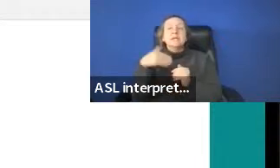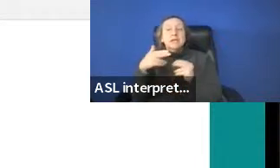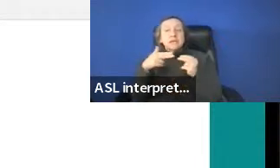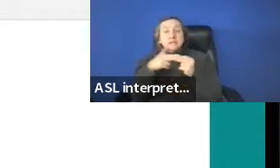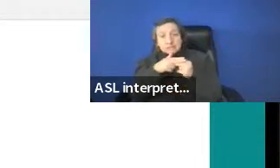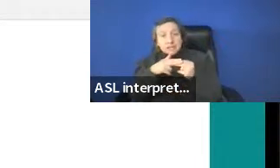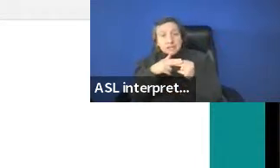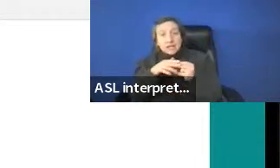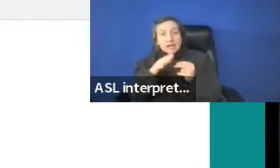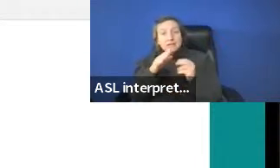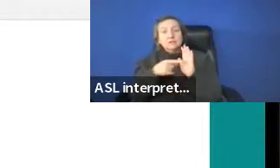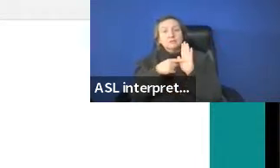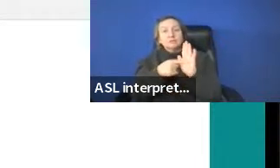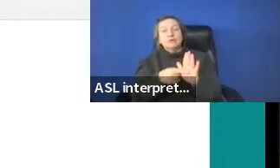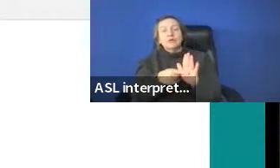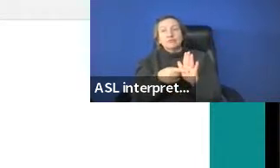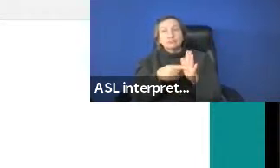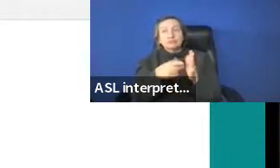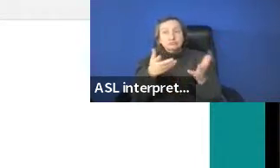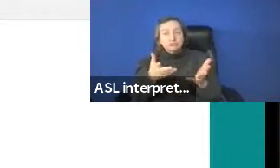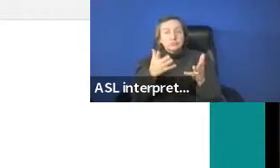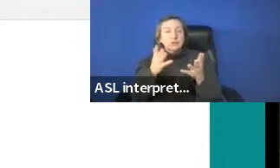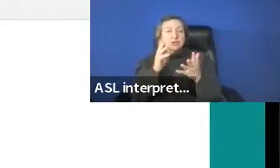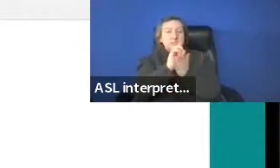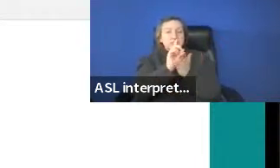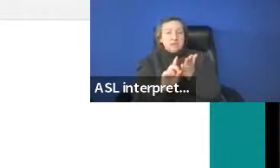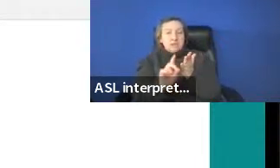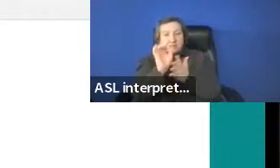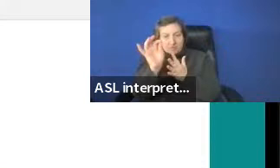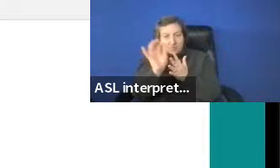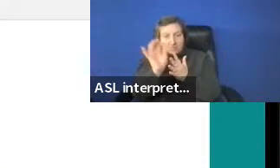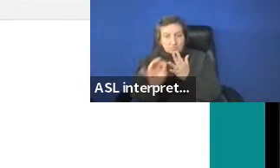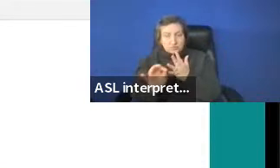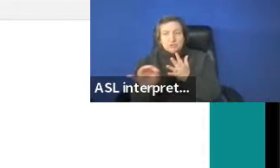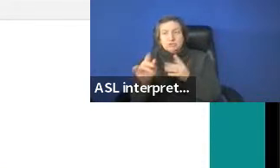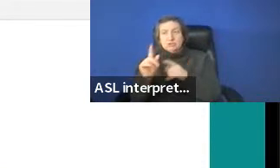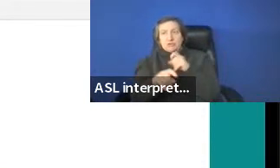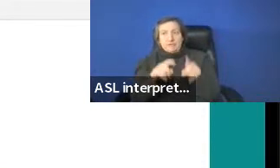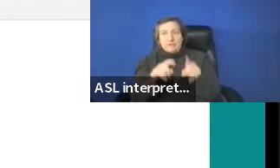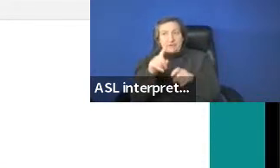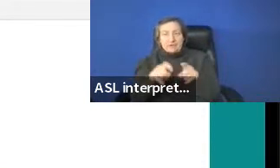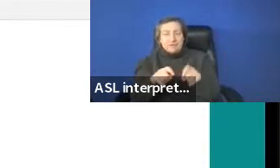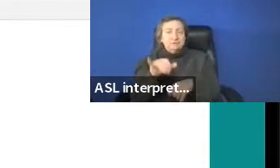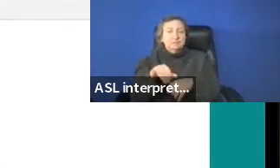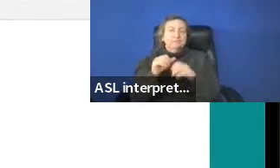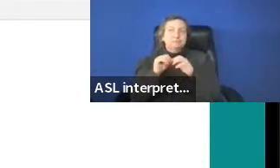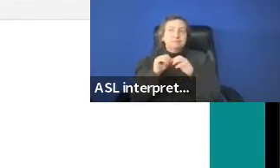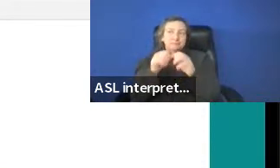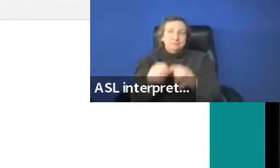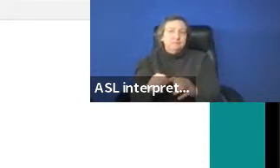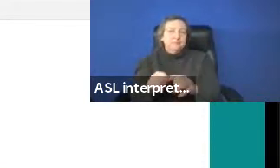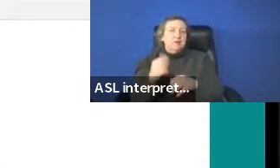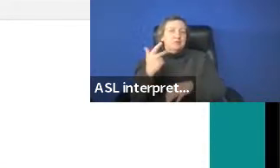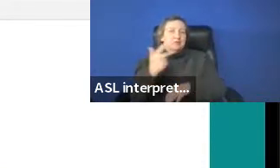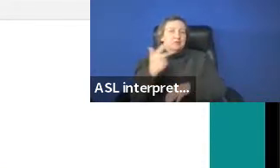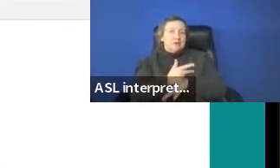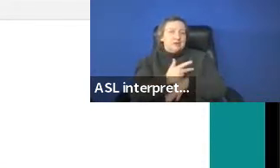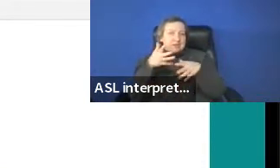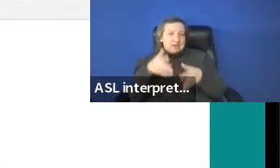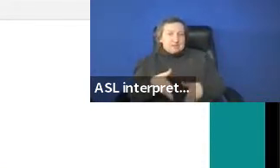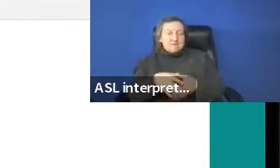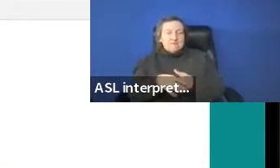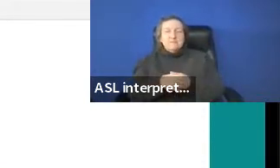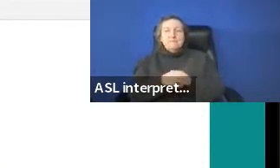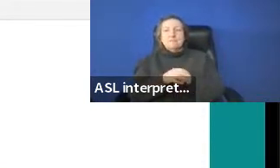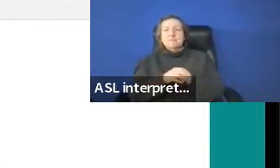gives us an opportunity to look at the design options survey. So this is ongoing for 3 more days.